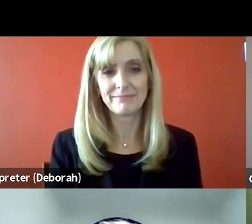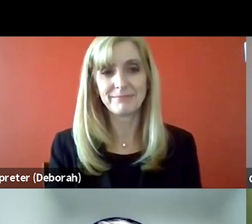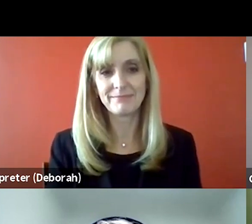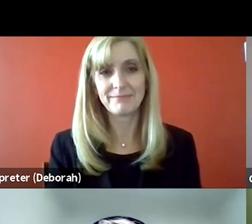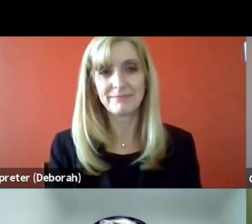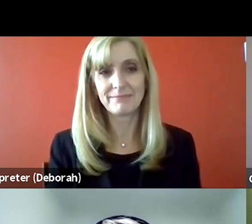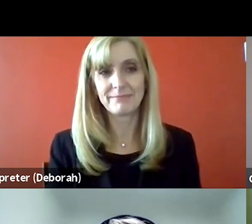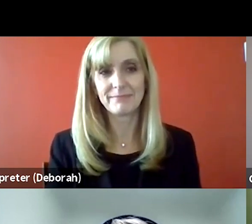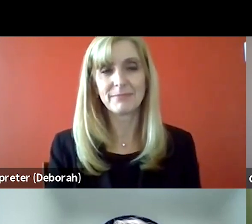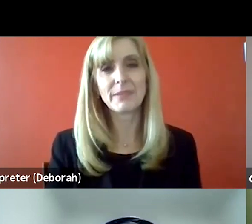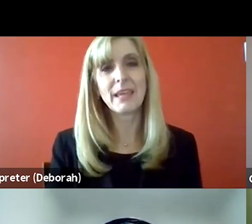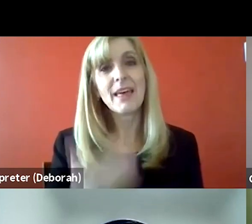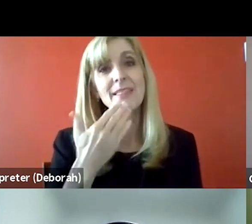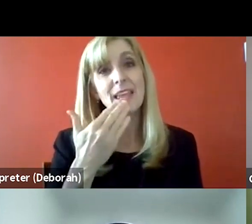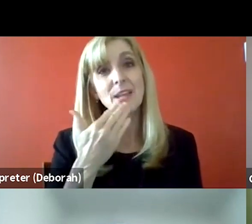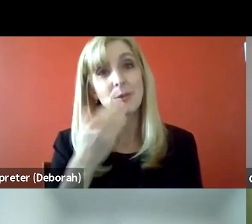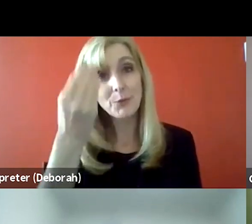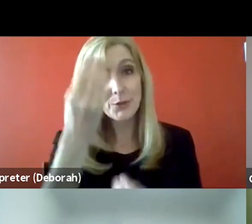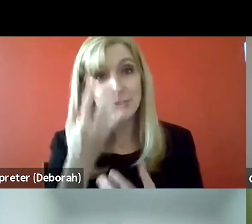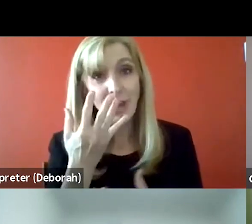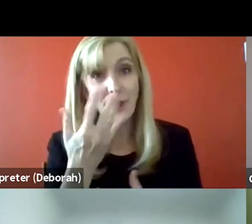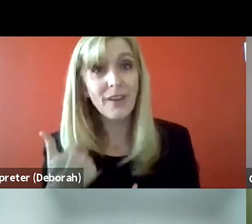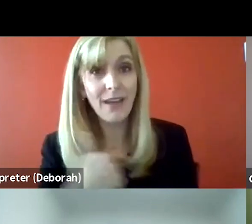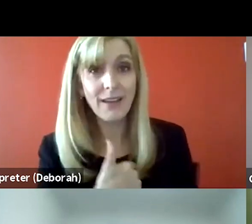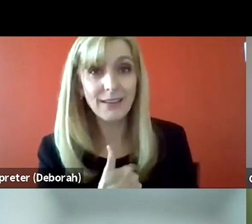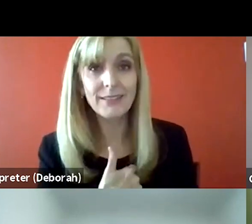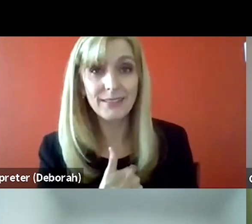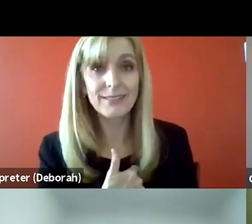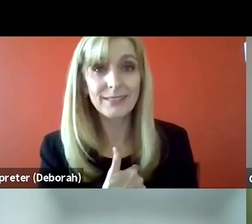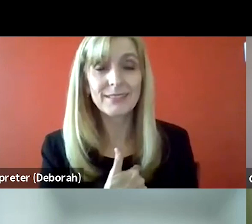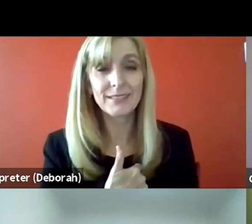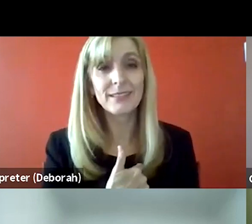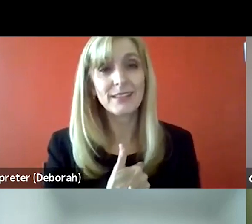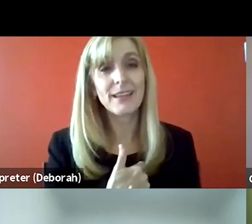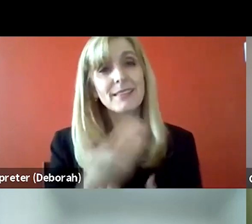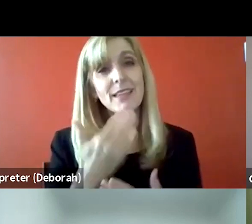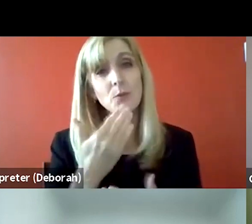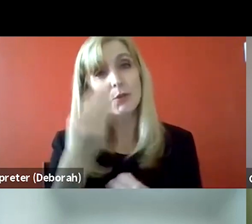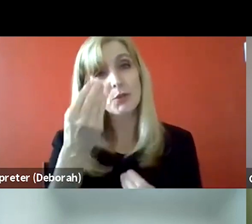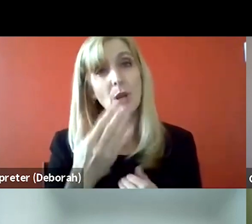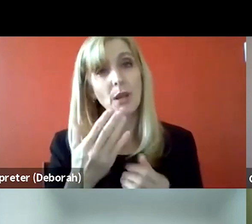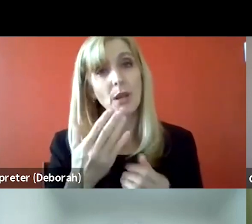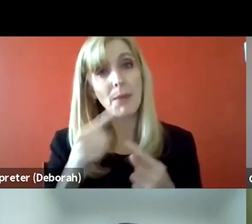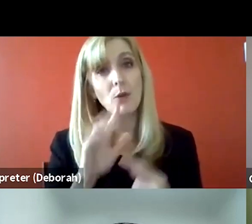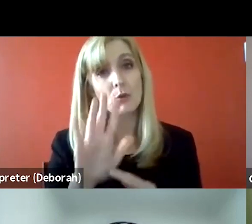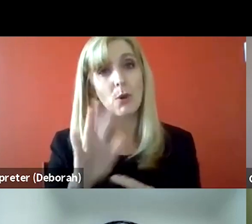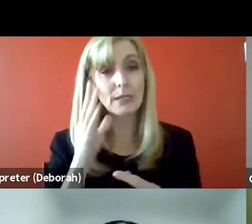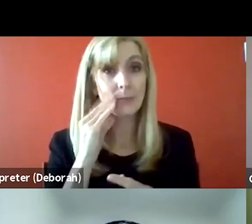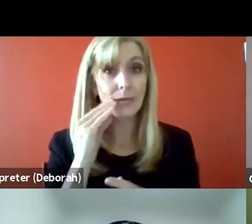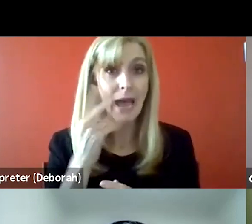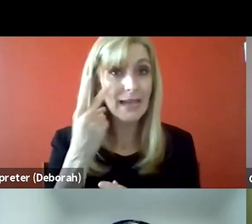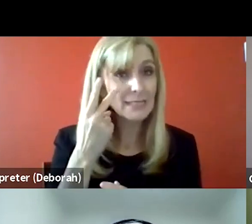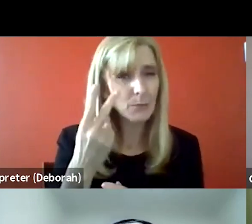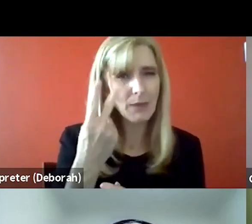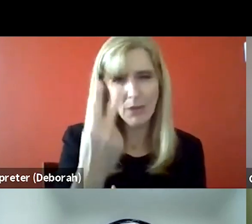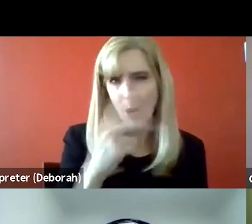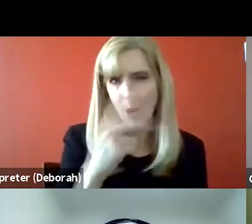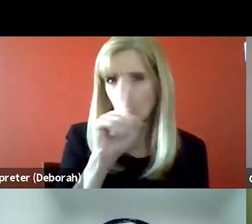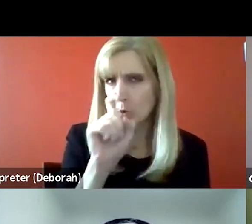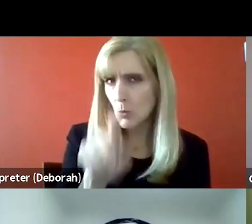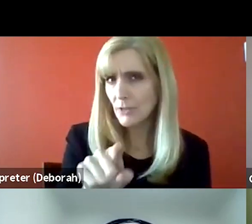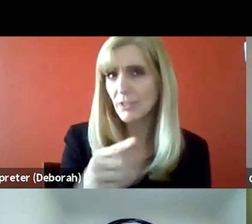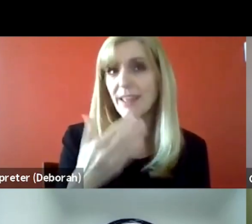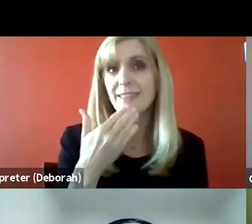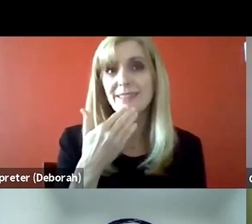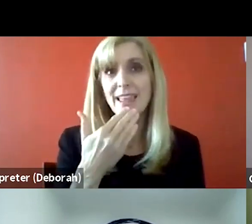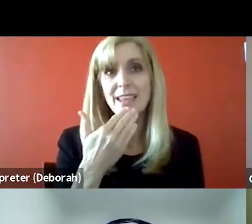Thank you all for sharing that with us and sharing more about your experiences. I'm seeing that we are getting a couple of questions. Thank you,